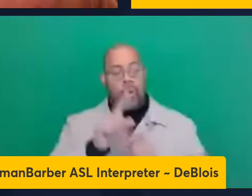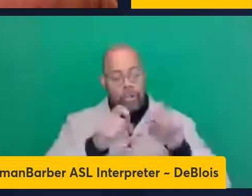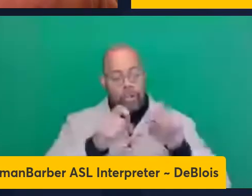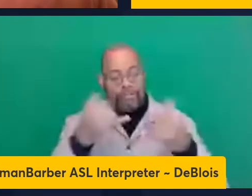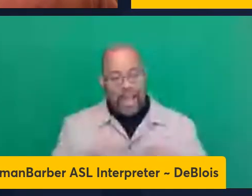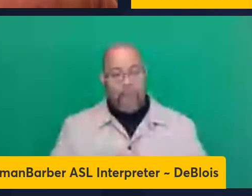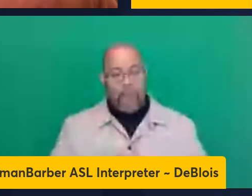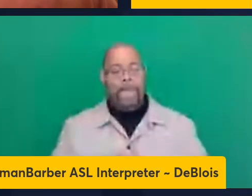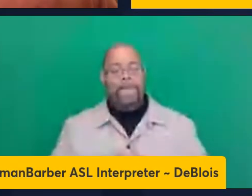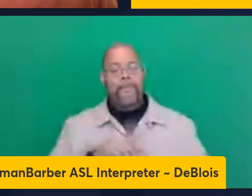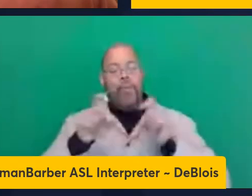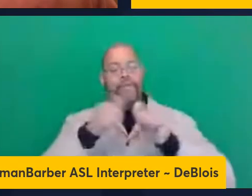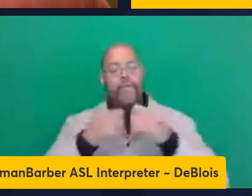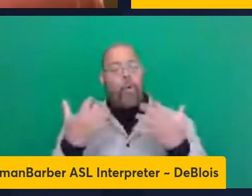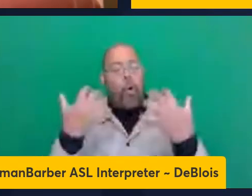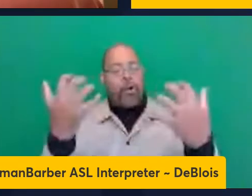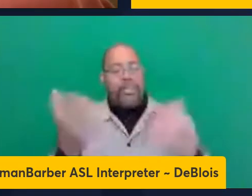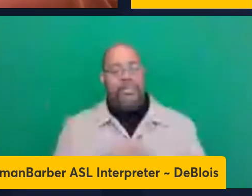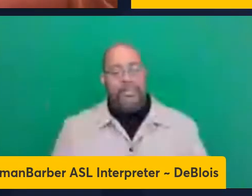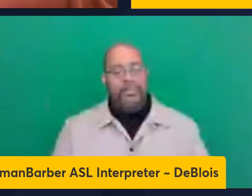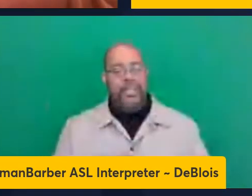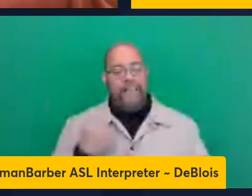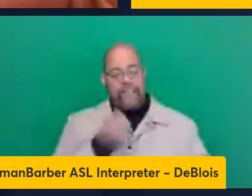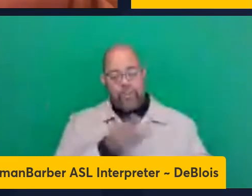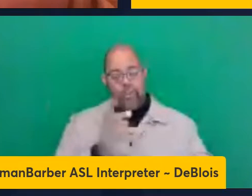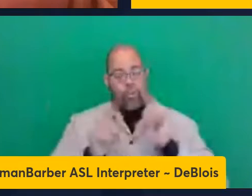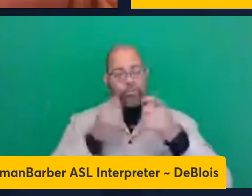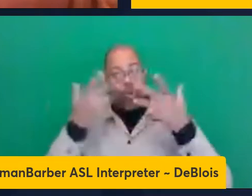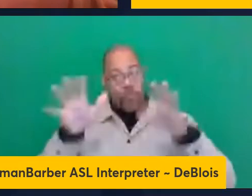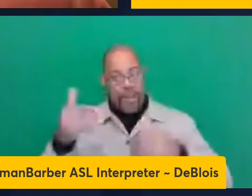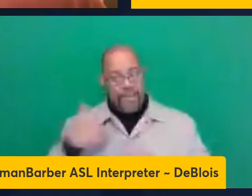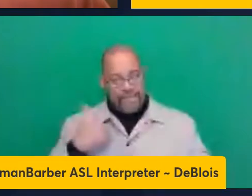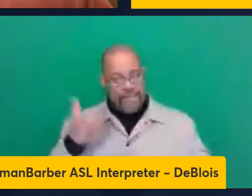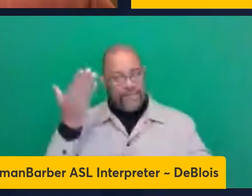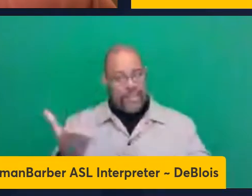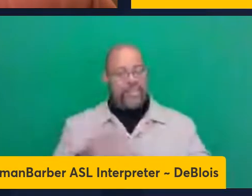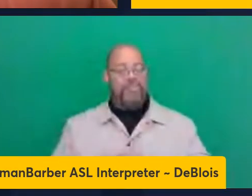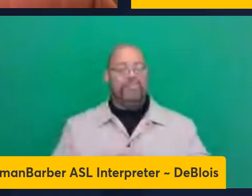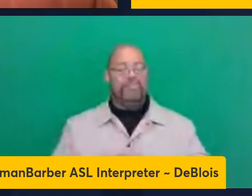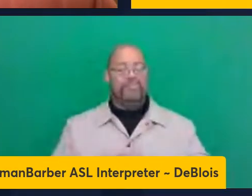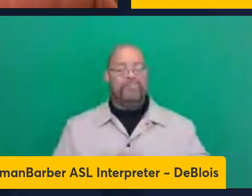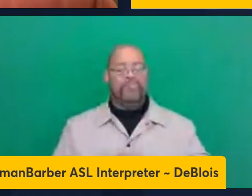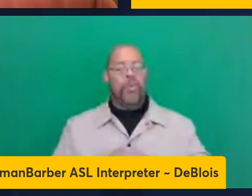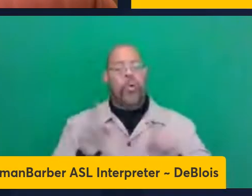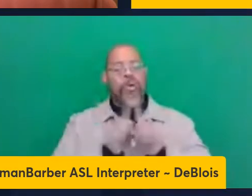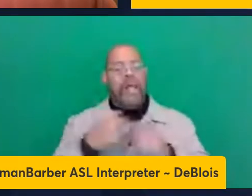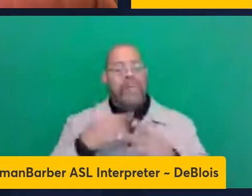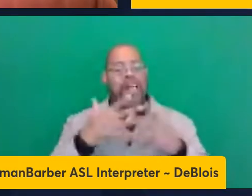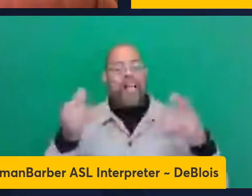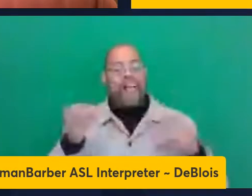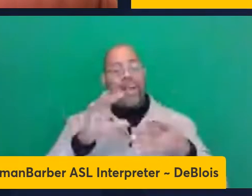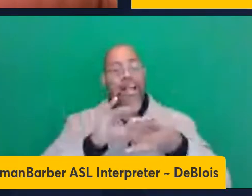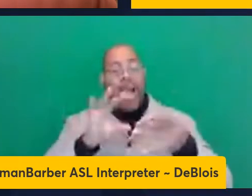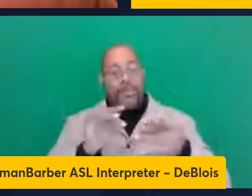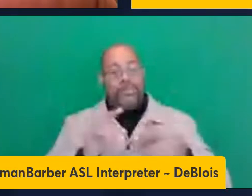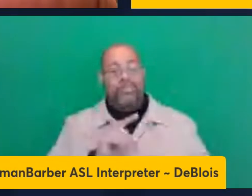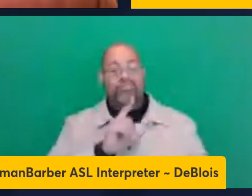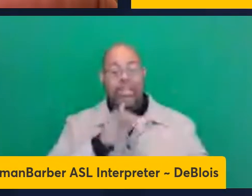now. Questions from the audience. We have a couple of questions already. Um, we also have a bunch of comments